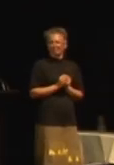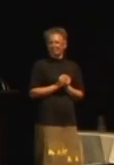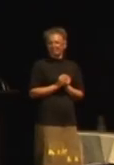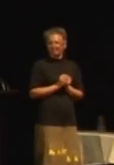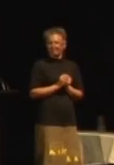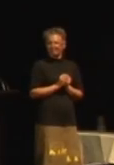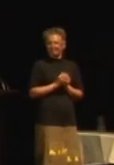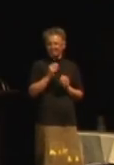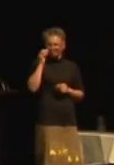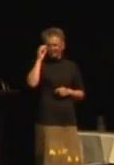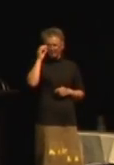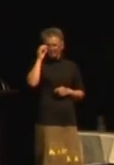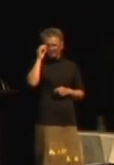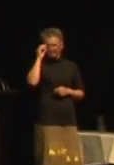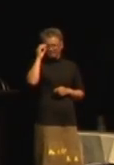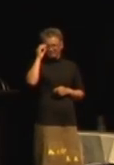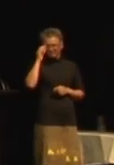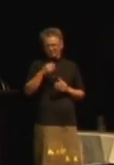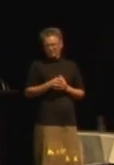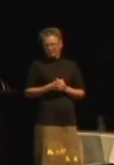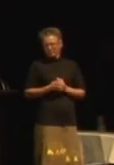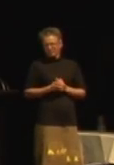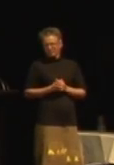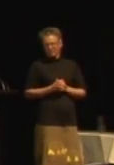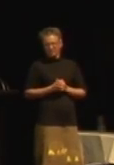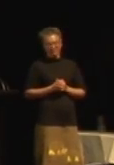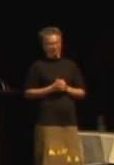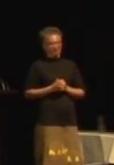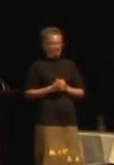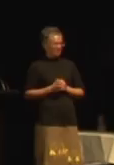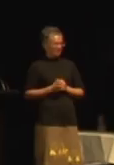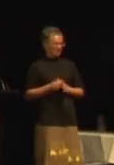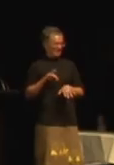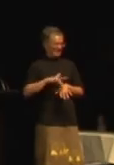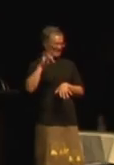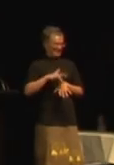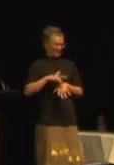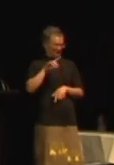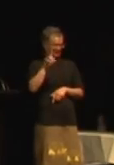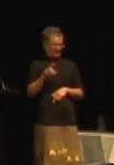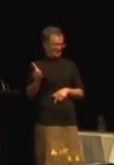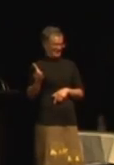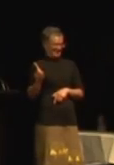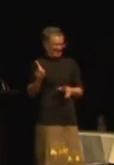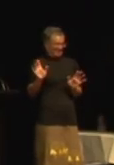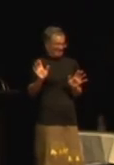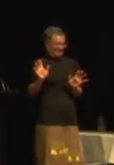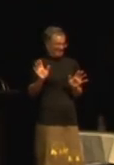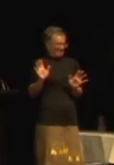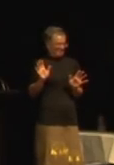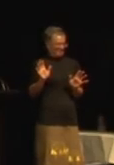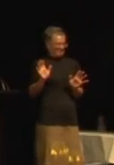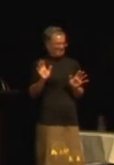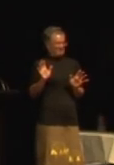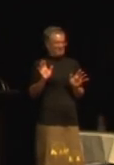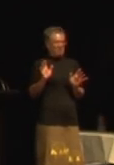So I was thinking, like, and I think this is the most controversial thing I'm going to say in this talk. Looking at the lack